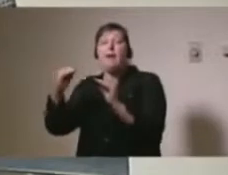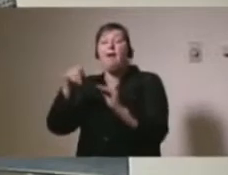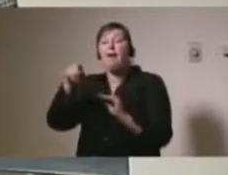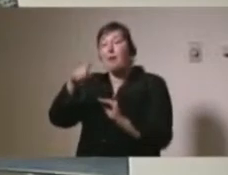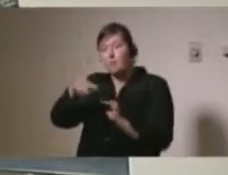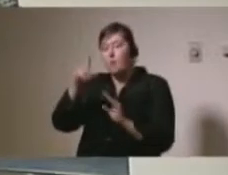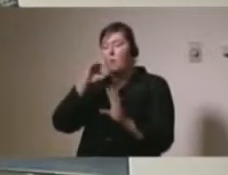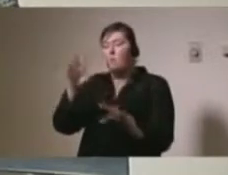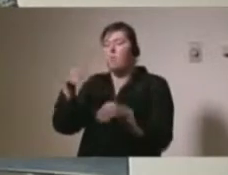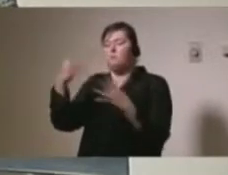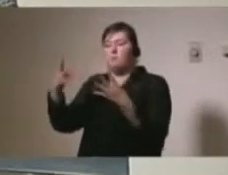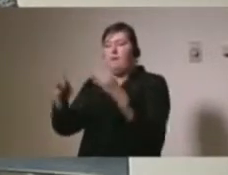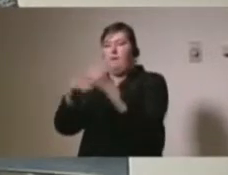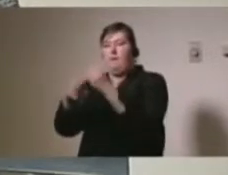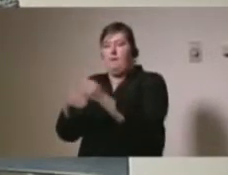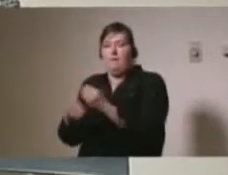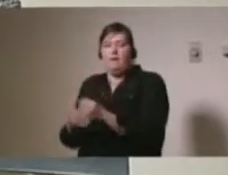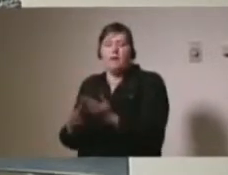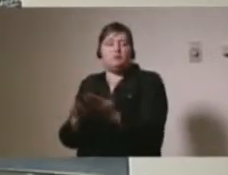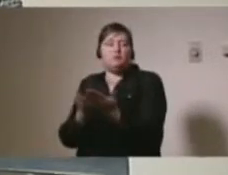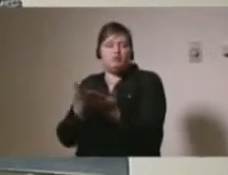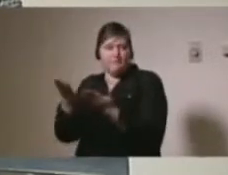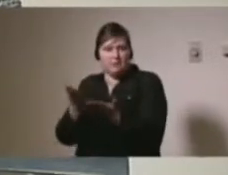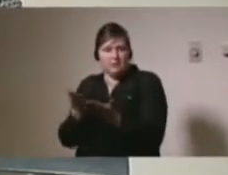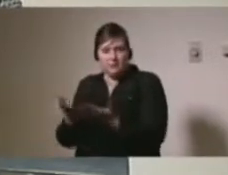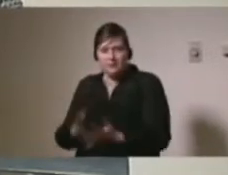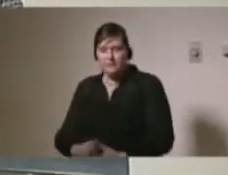offer these different services.